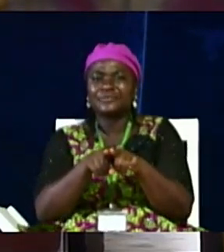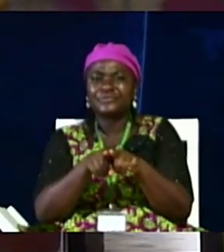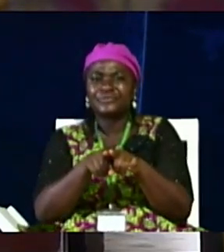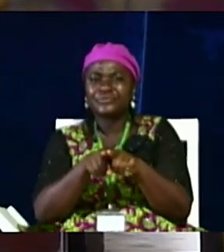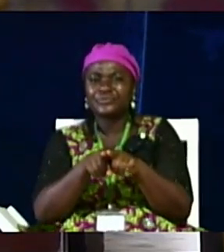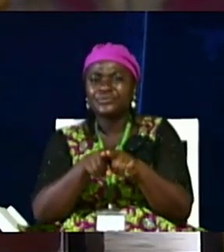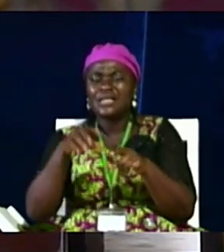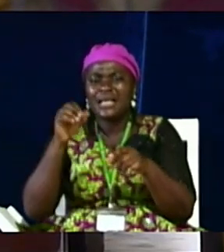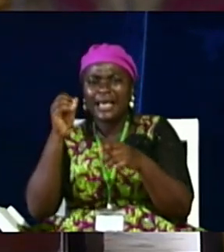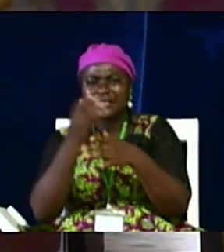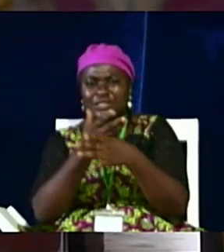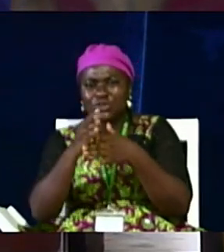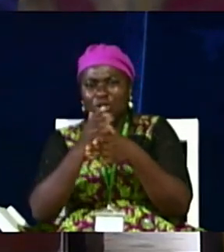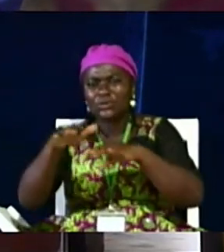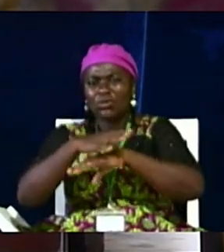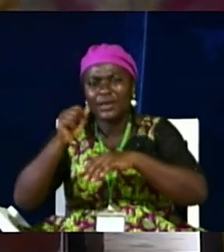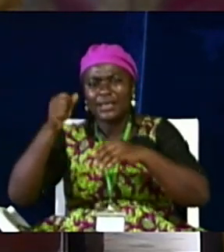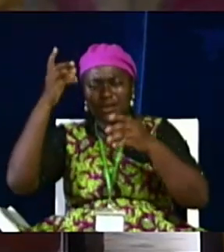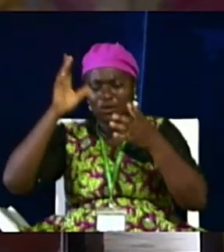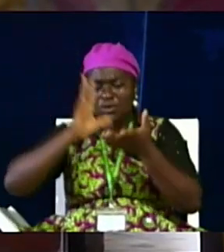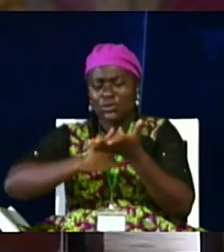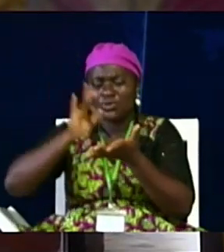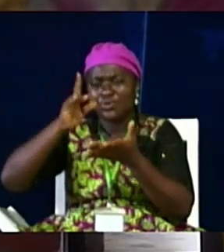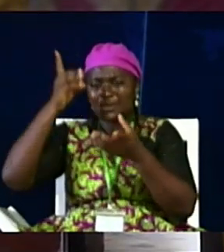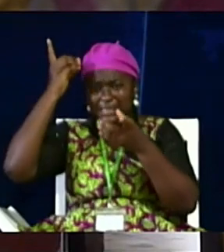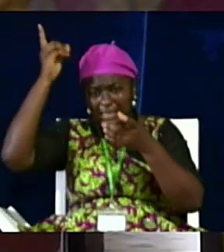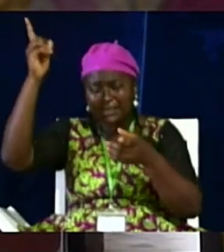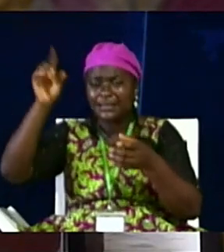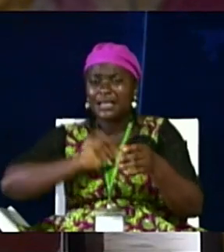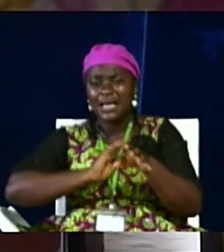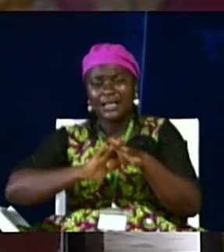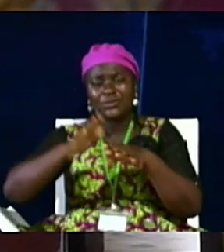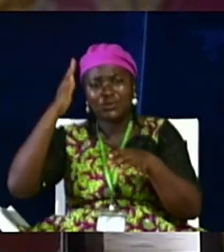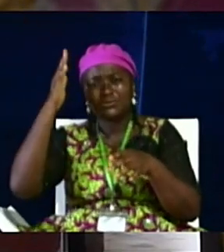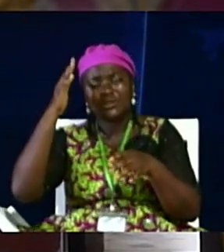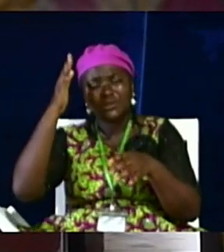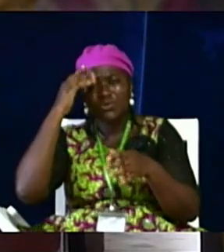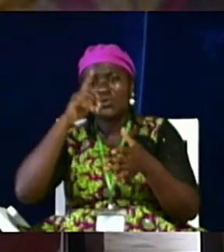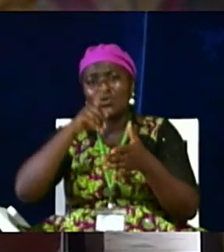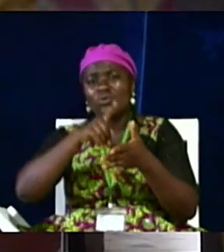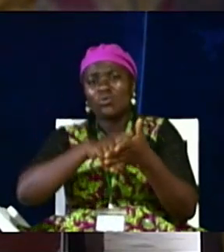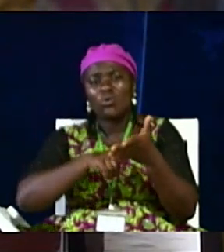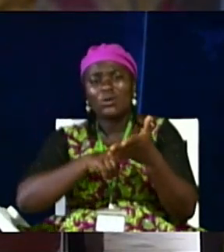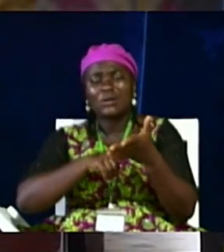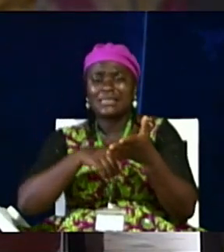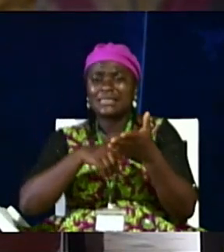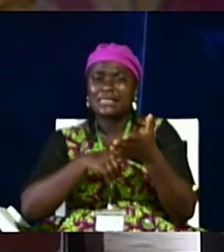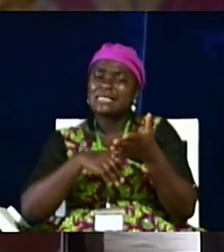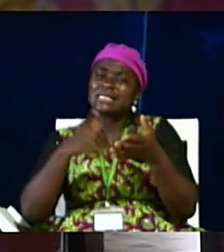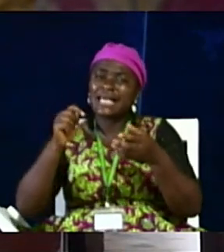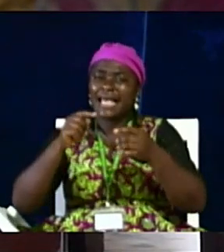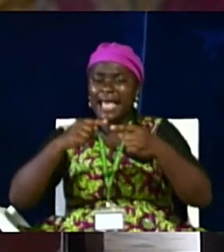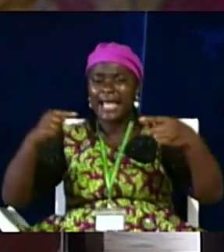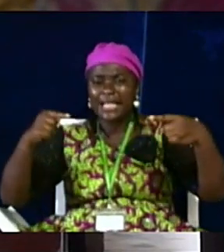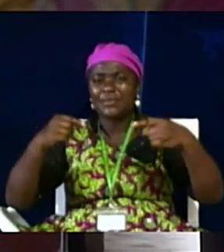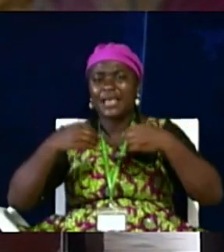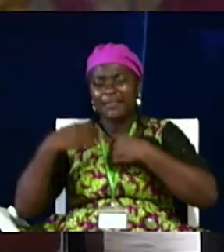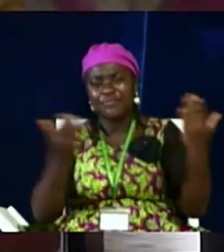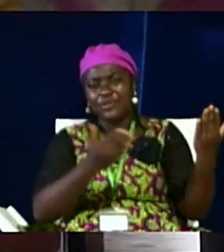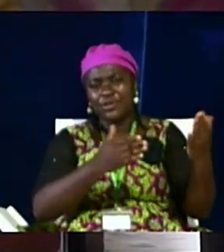I don't know exactly what eclipse the enemy, the adversary, had brought upon